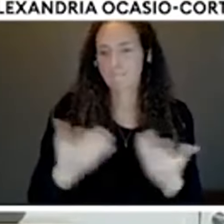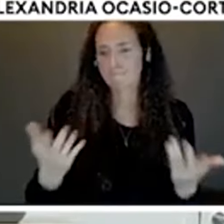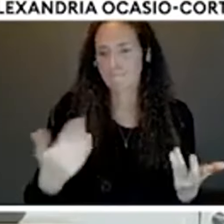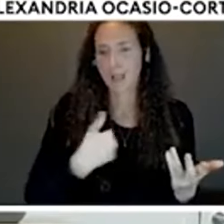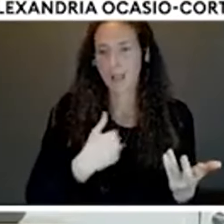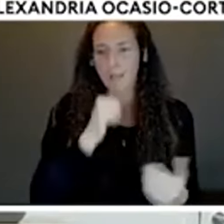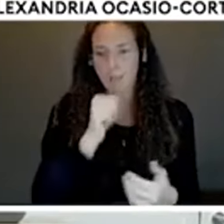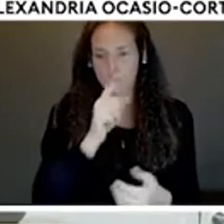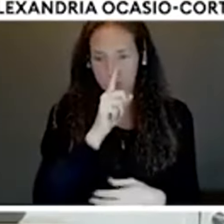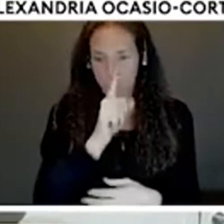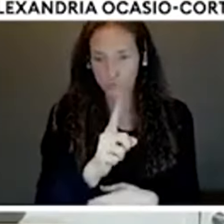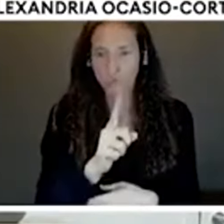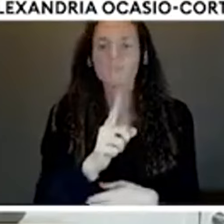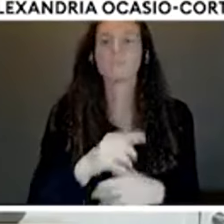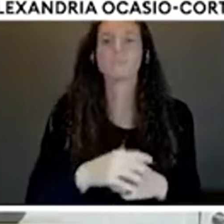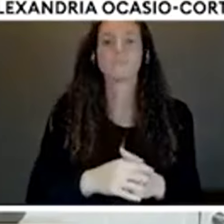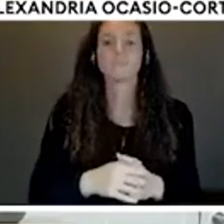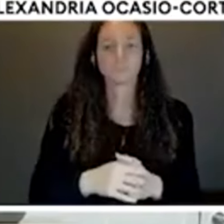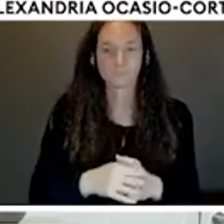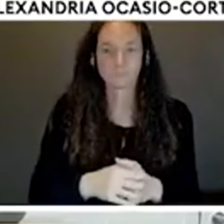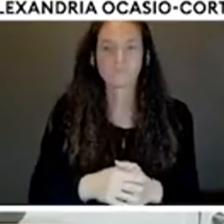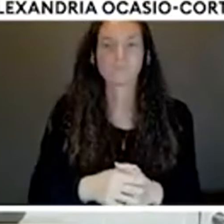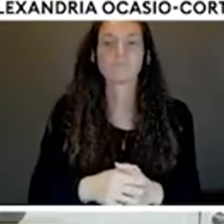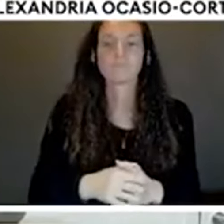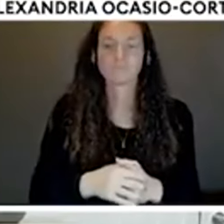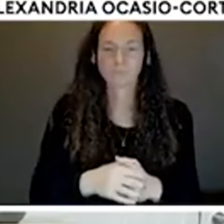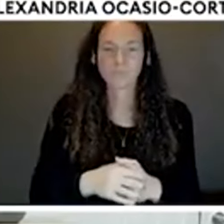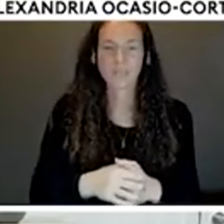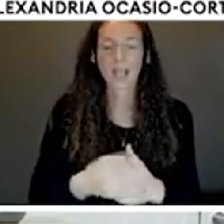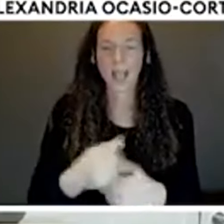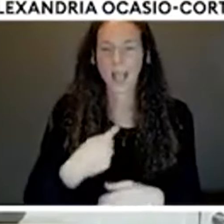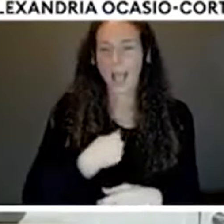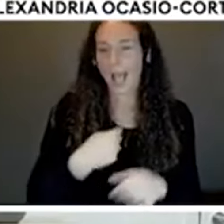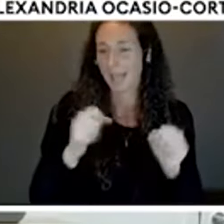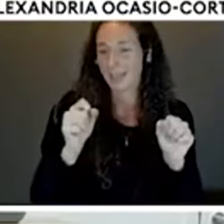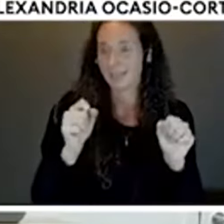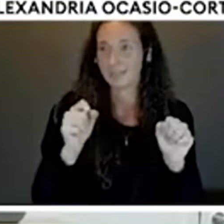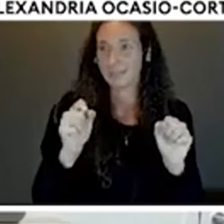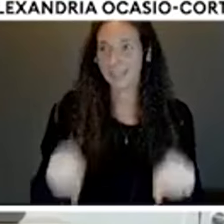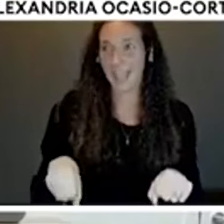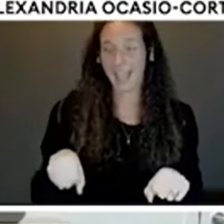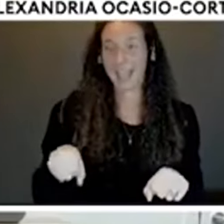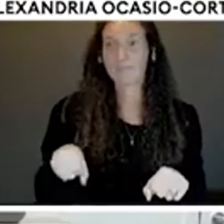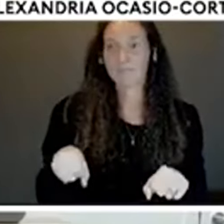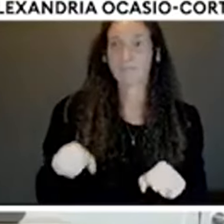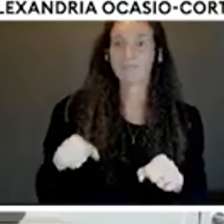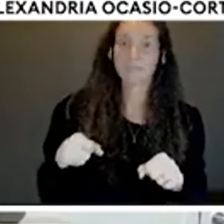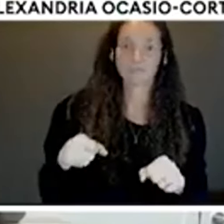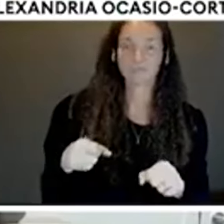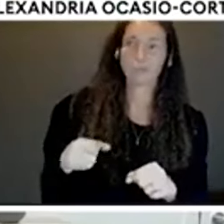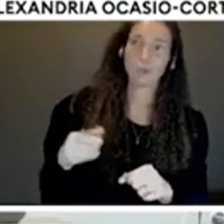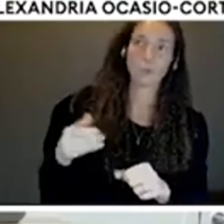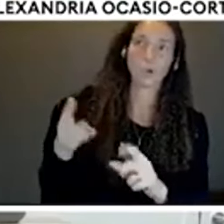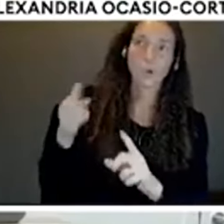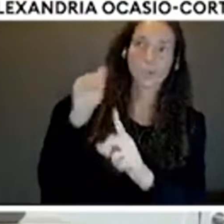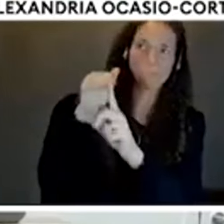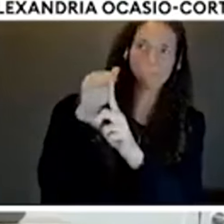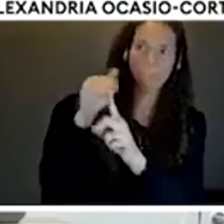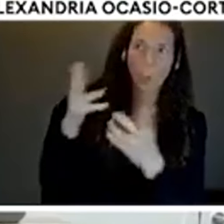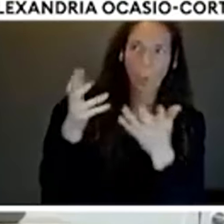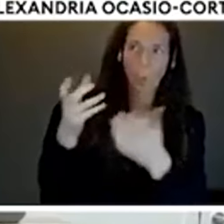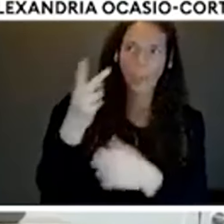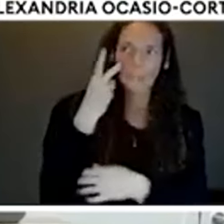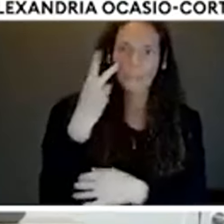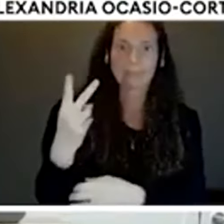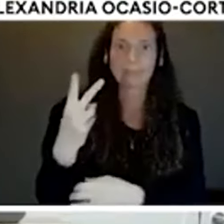I do think that we can all ask for is for the numbers to be shown. And if the numbers show that this is causing,